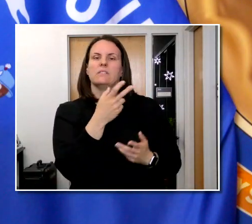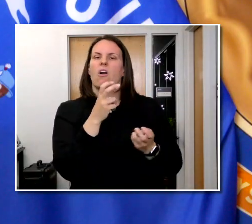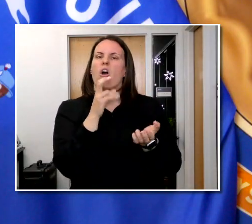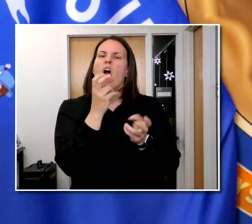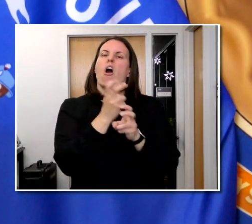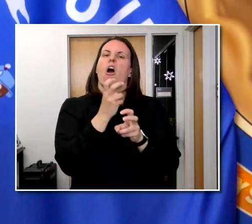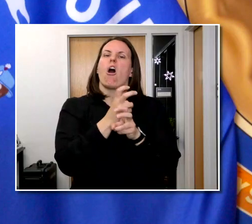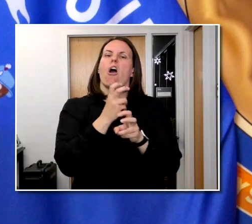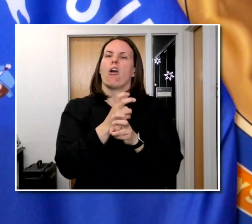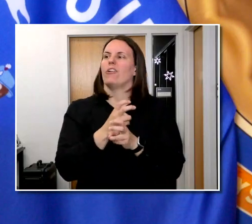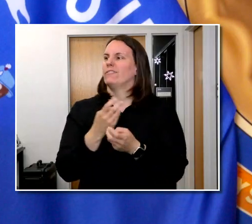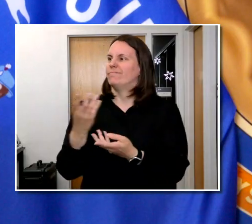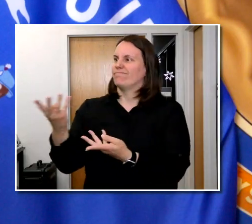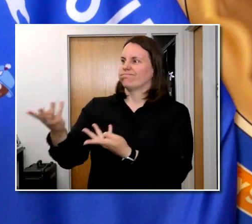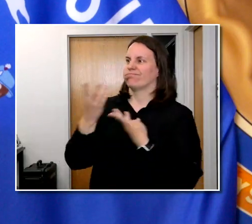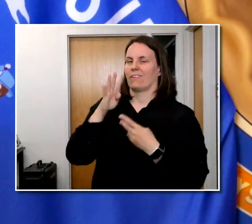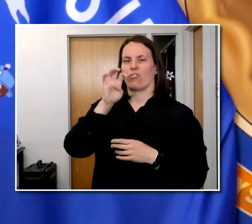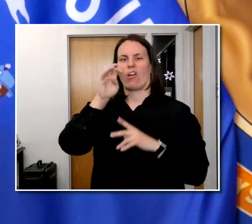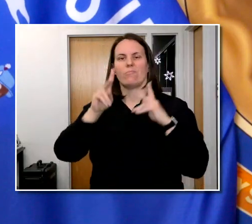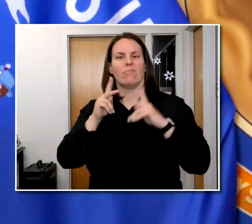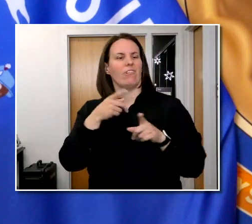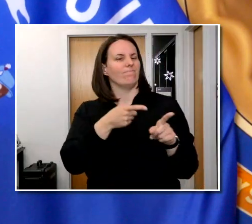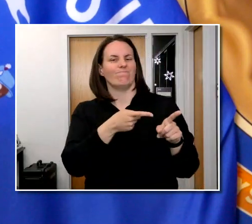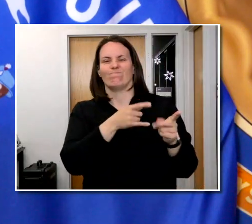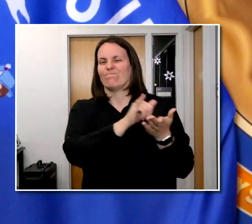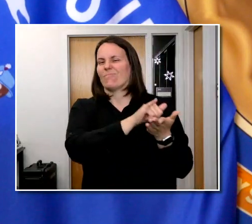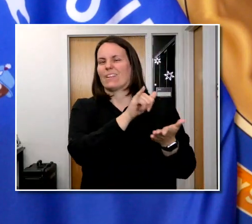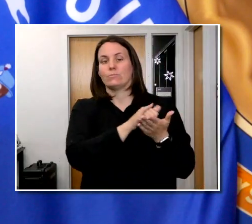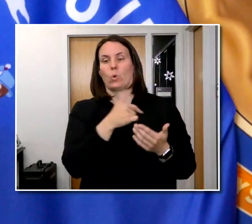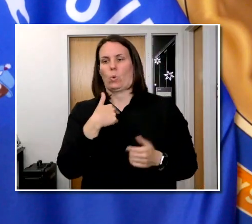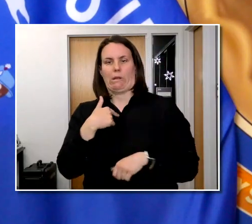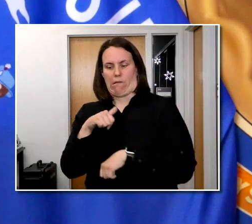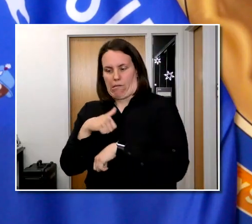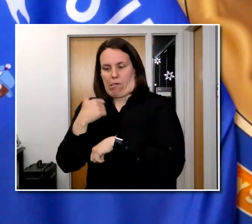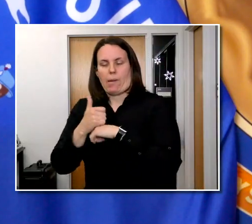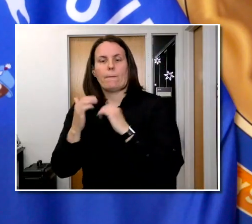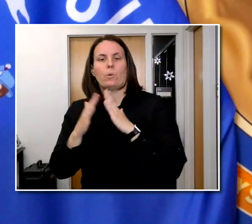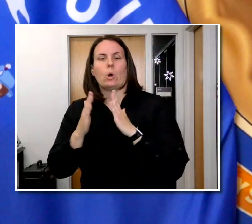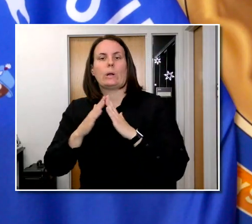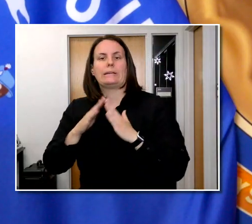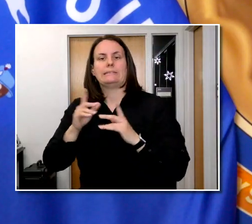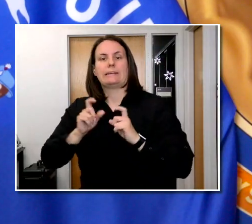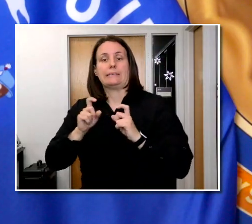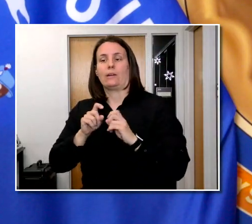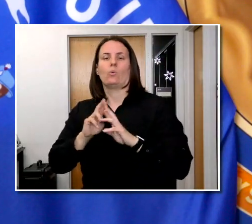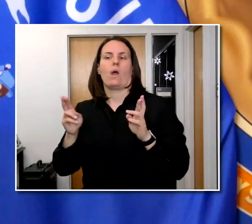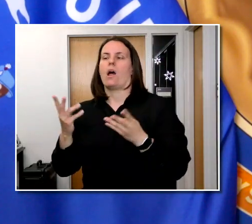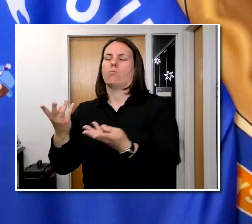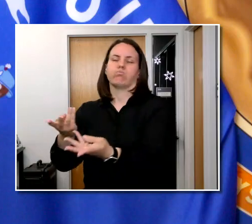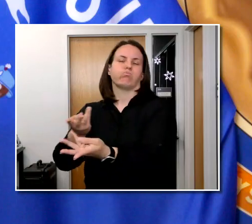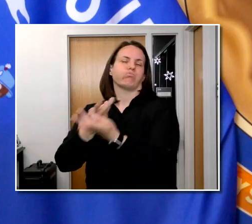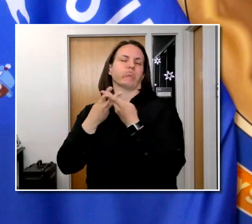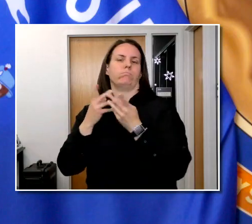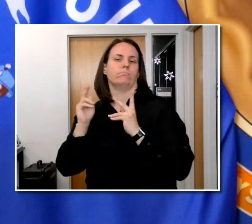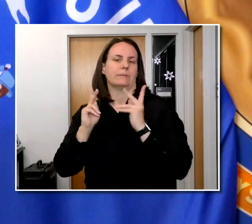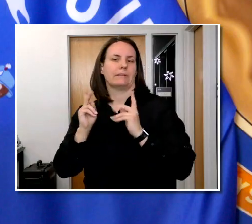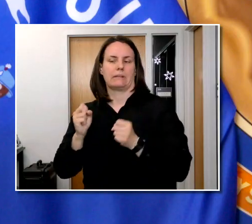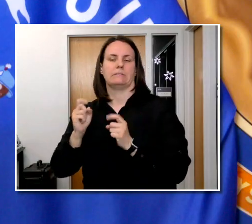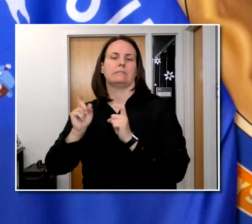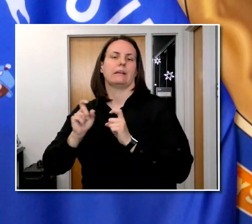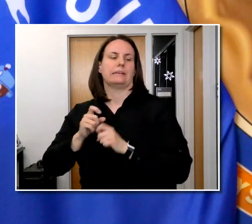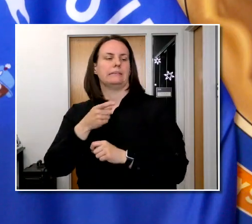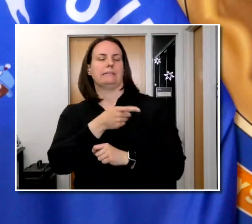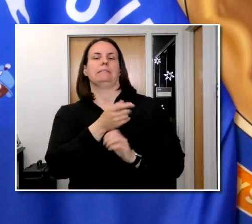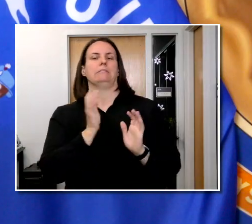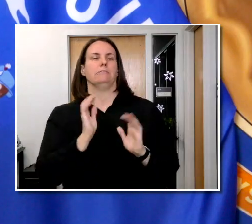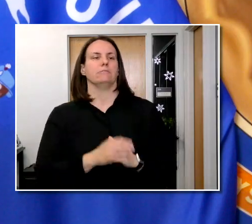mentioned before, is our ability to have reusable PPE. So you'll see in a lot of the news spots